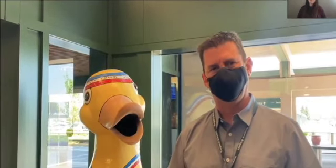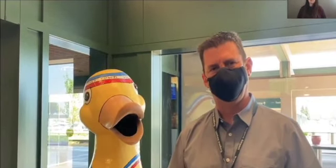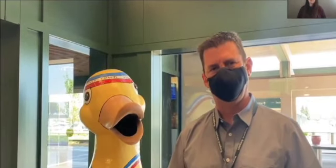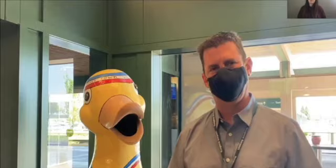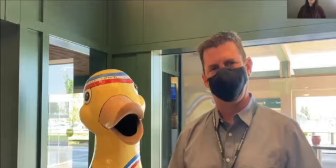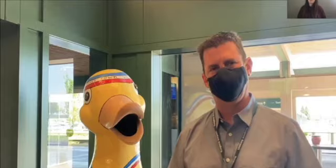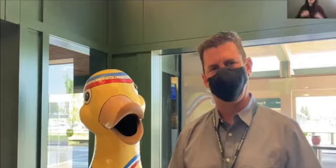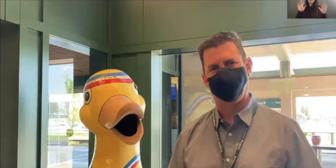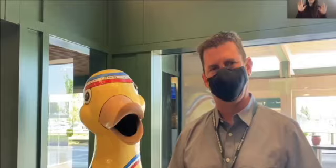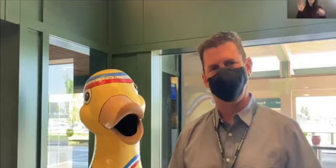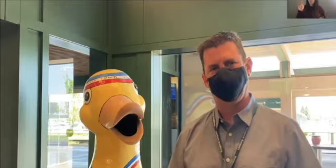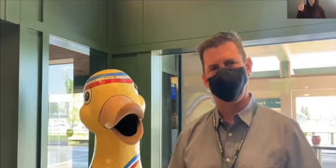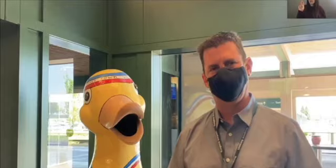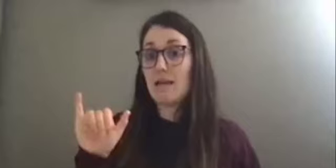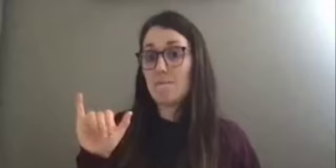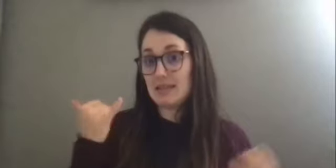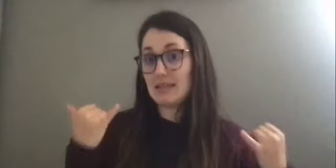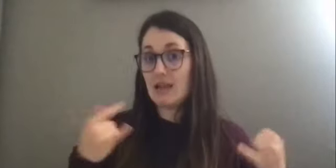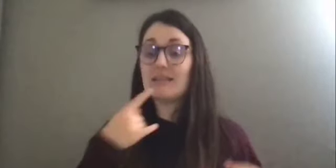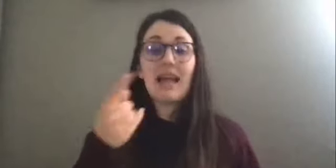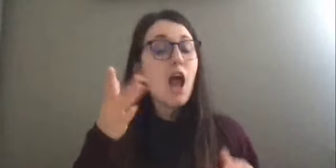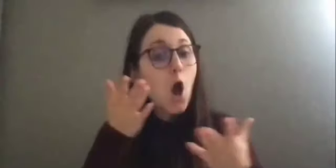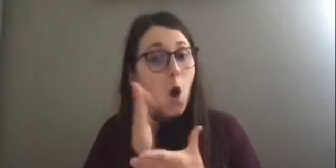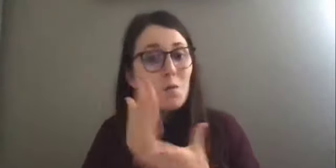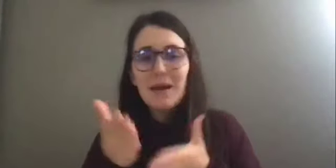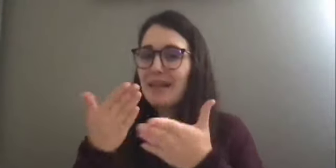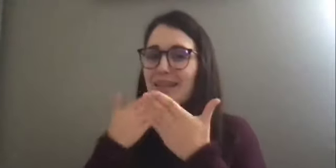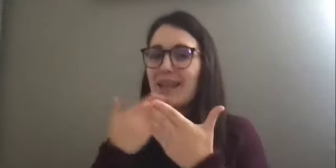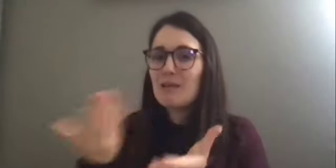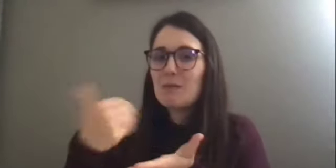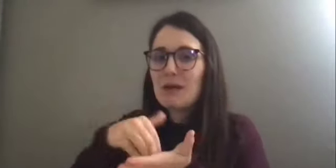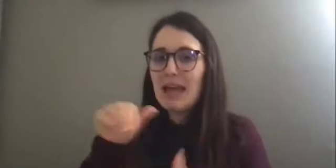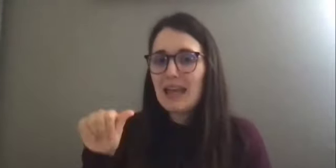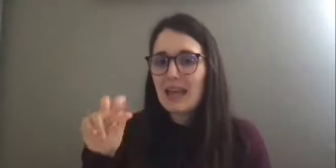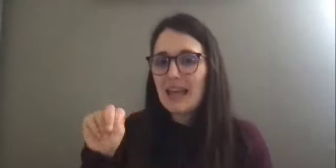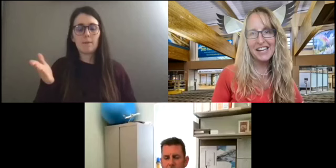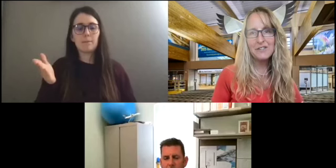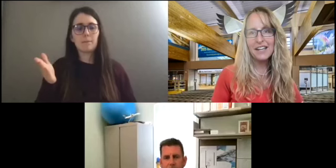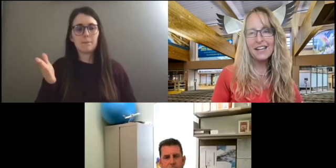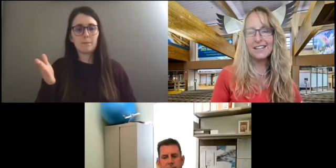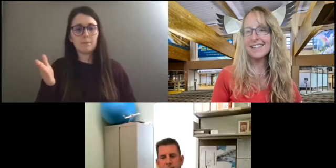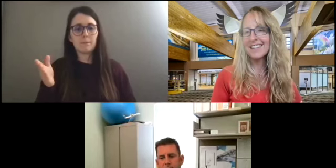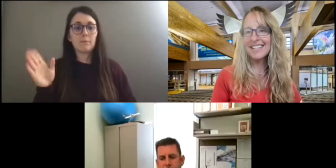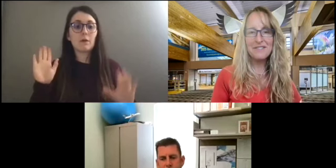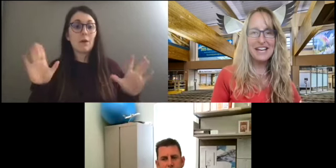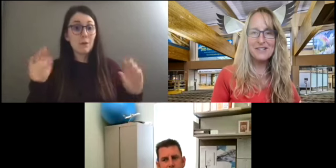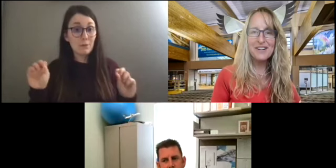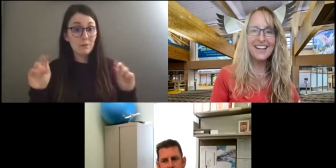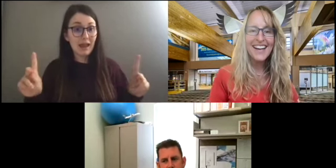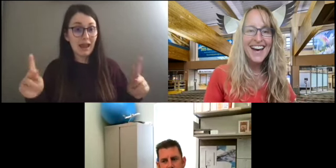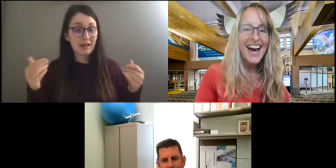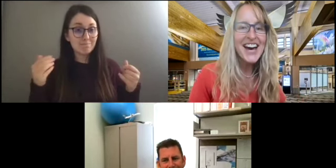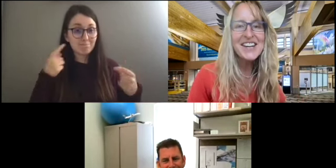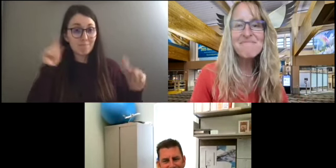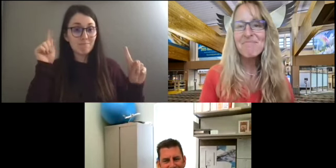All right. Thank you so much, Mr. Andrew. That was fun times. Okay. There we go.